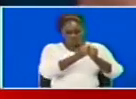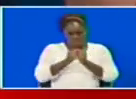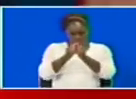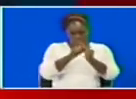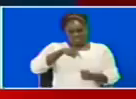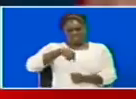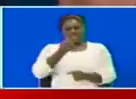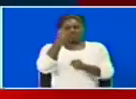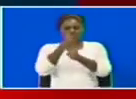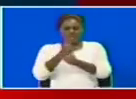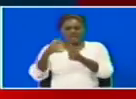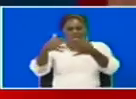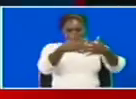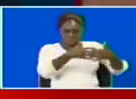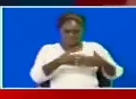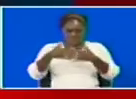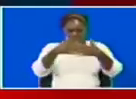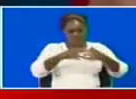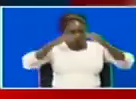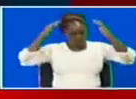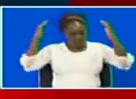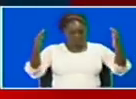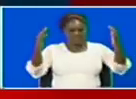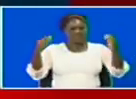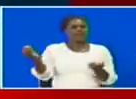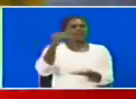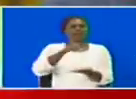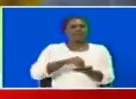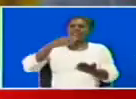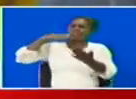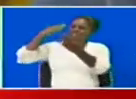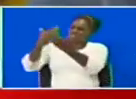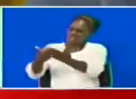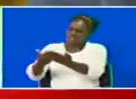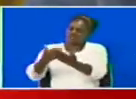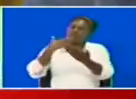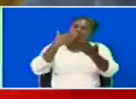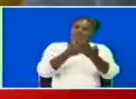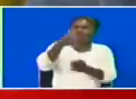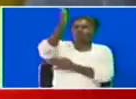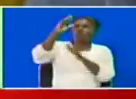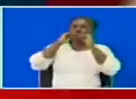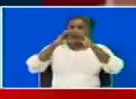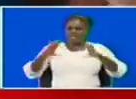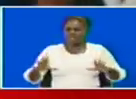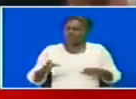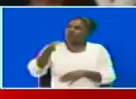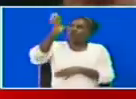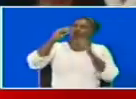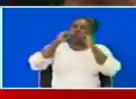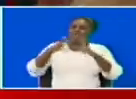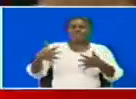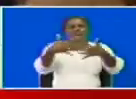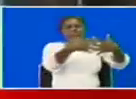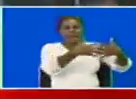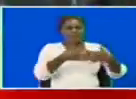we will make America great again thank you God bless you and God bless